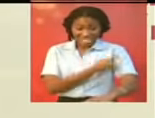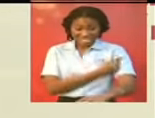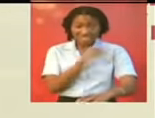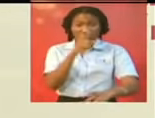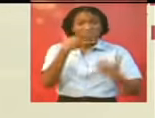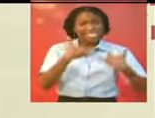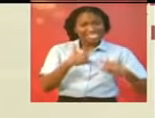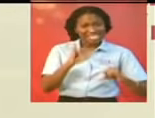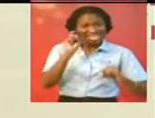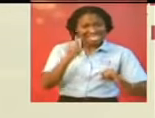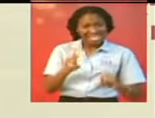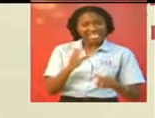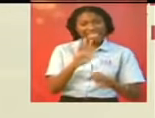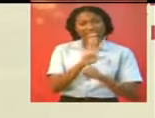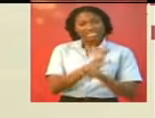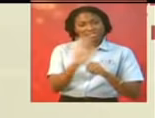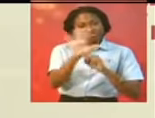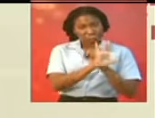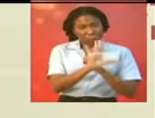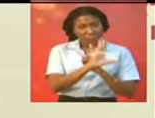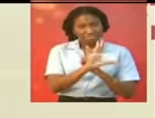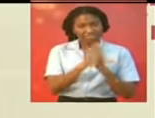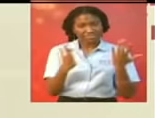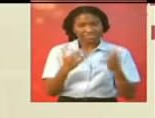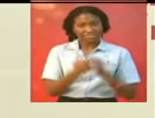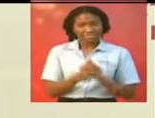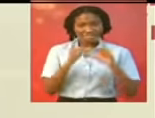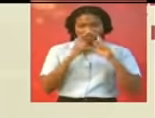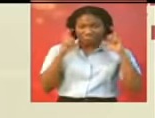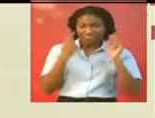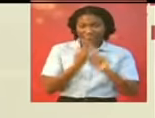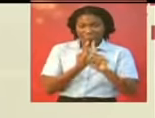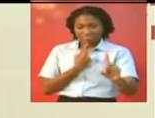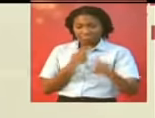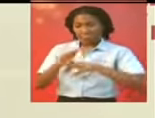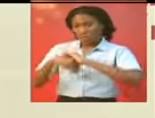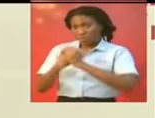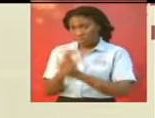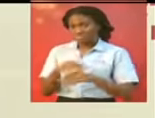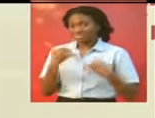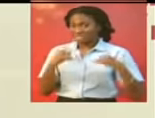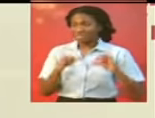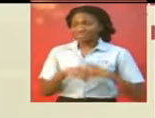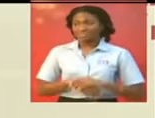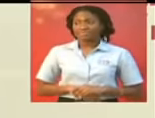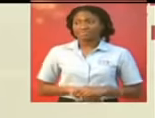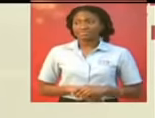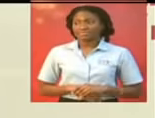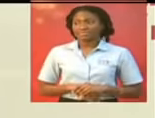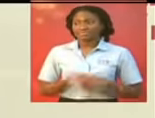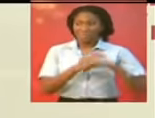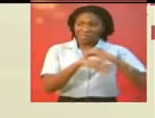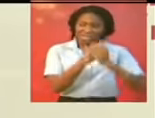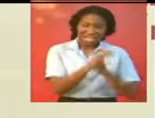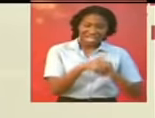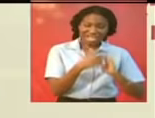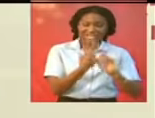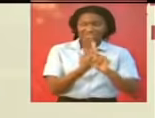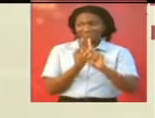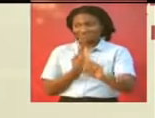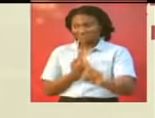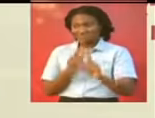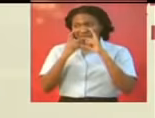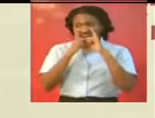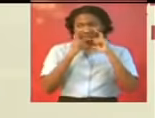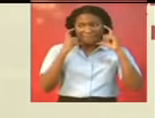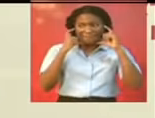still need to practice the 3 W's, as the CMO just emphasized. Wash your hands, watch your